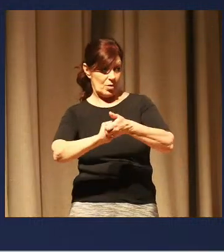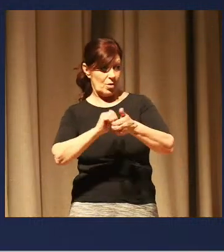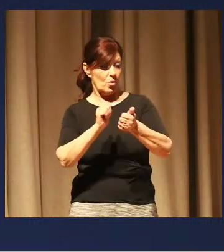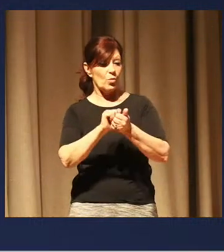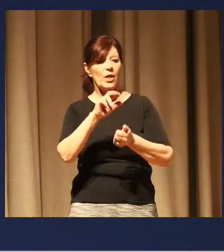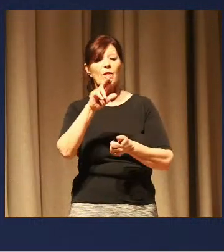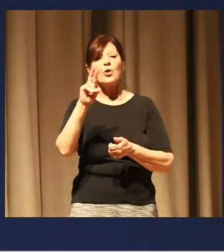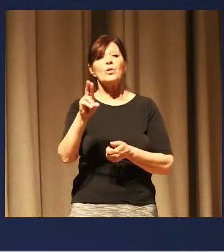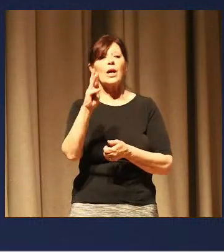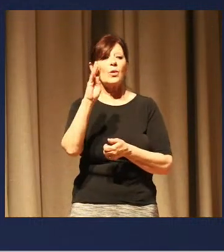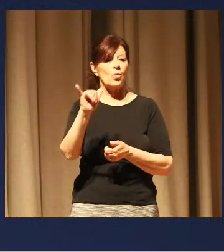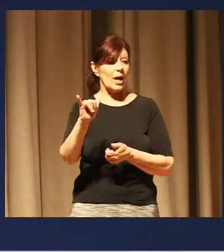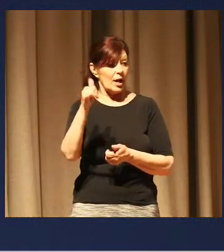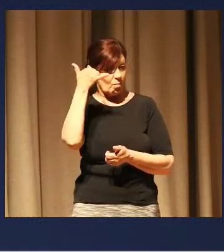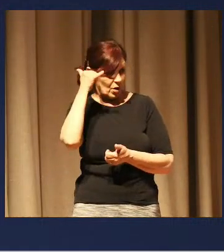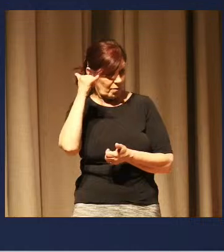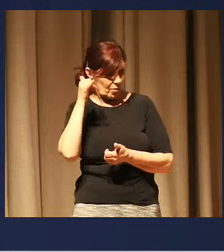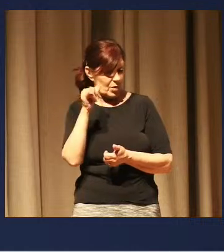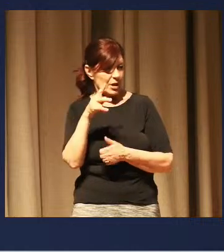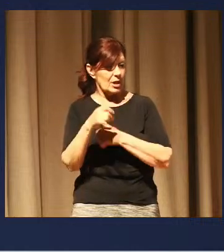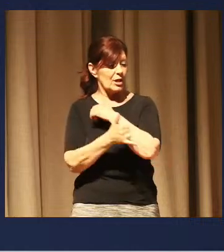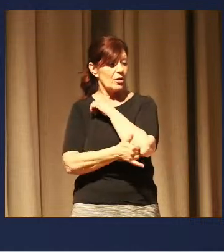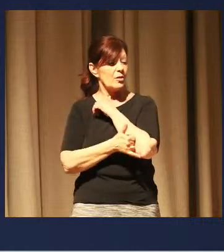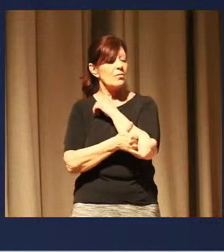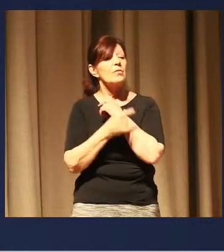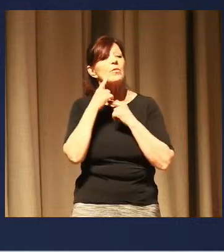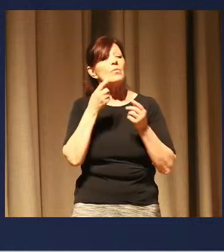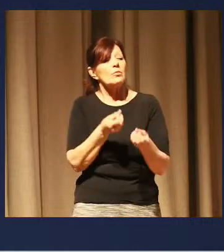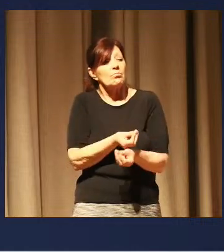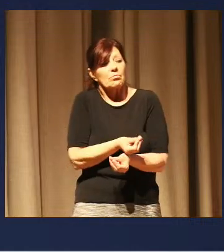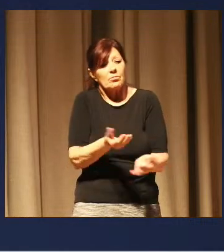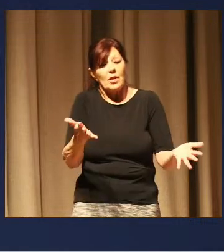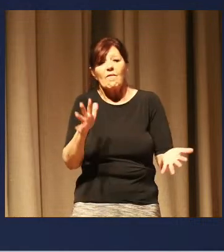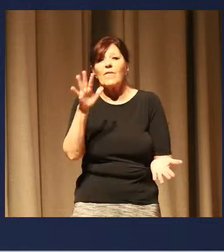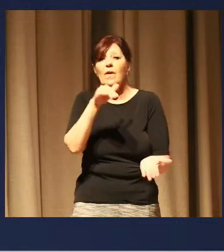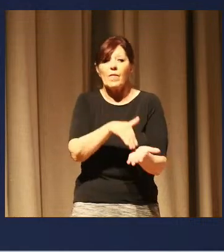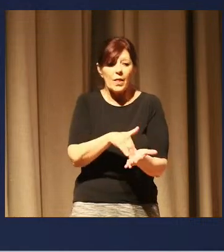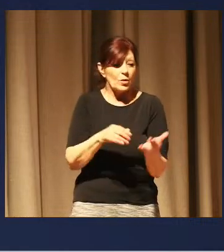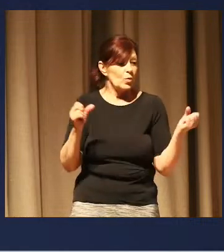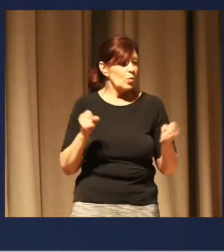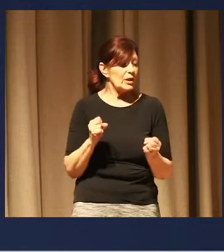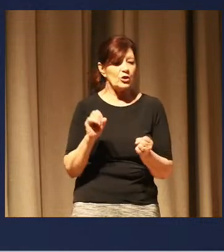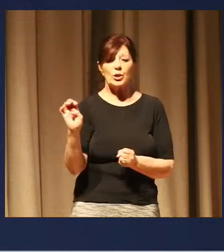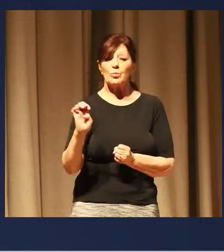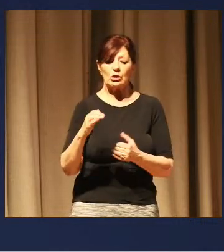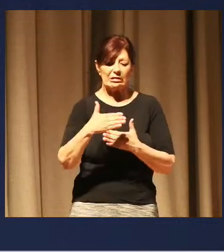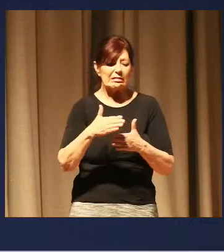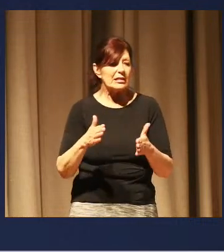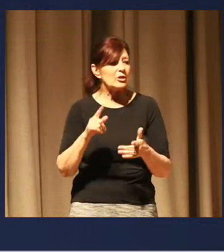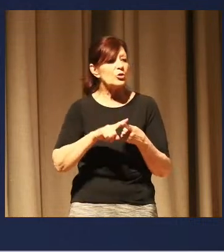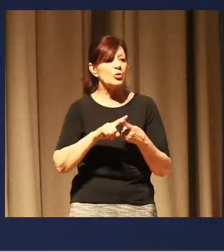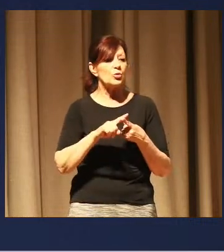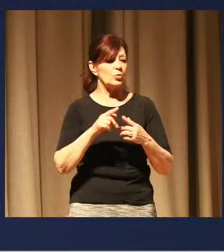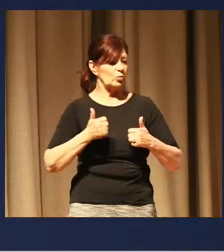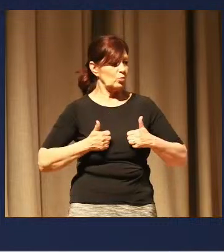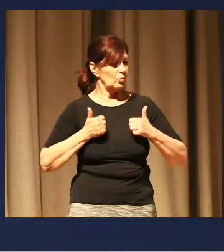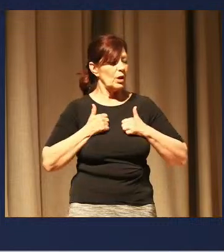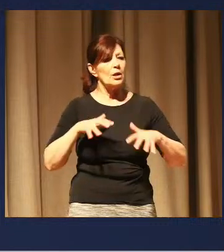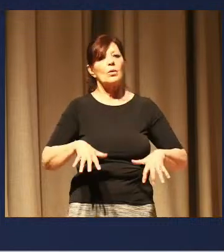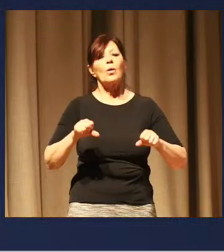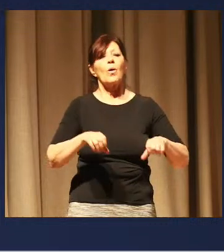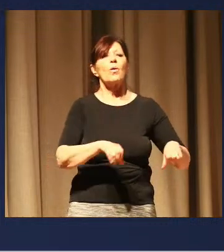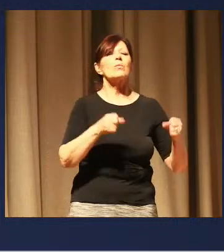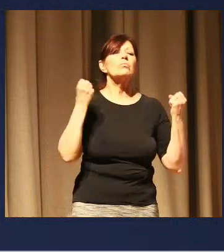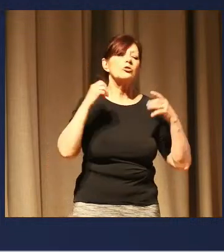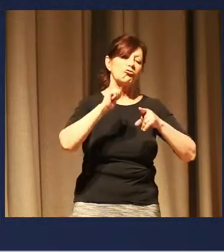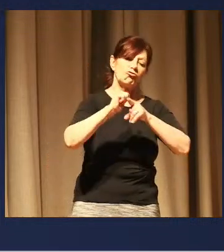of Buffalo and Erie County, we distributed more than 5,000 winter emergency kits to county residents and hosted dozens of